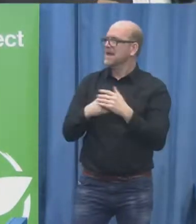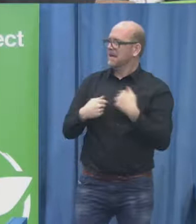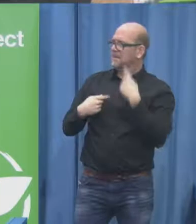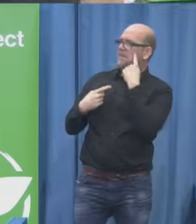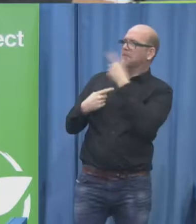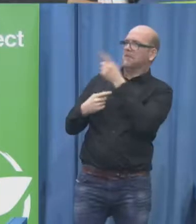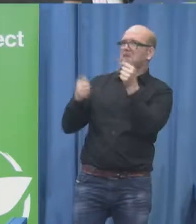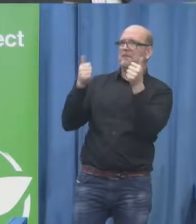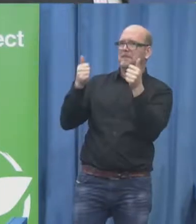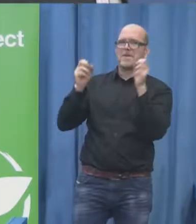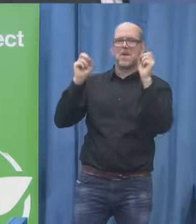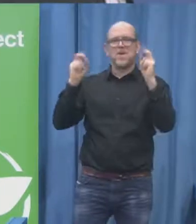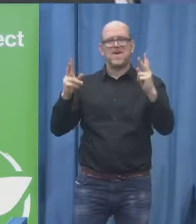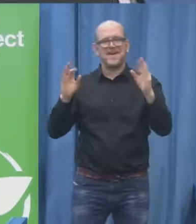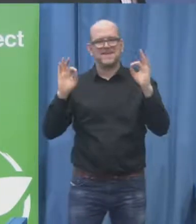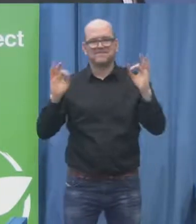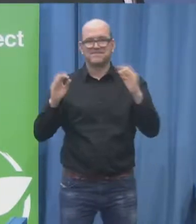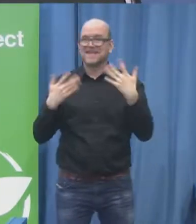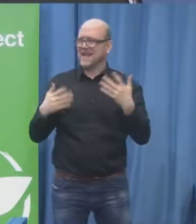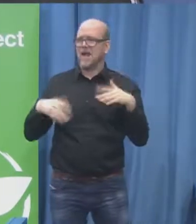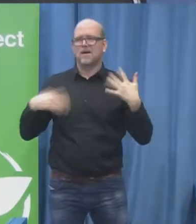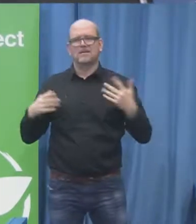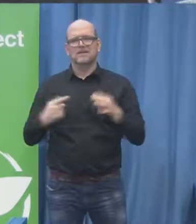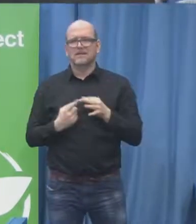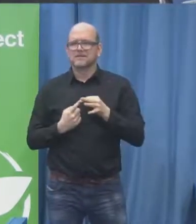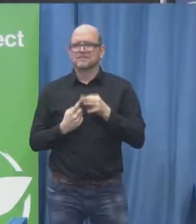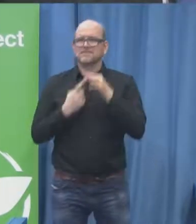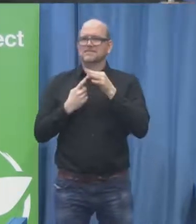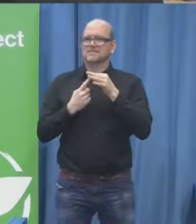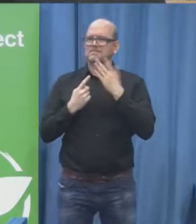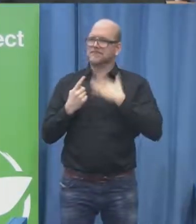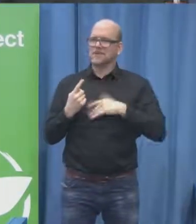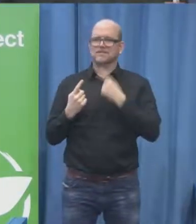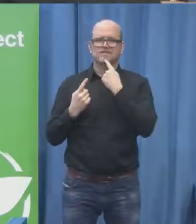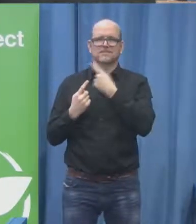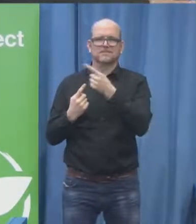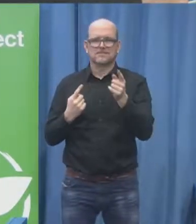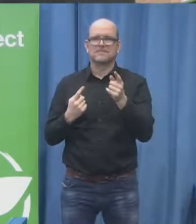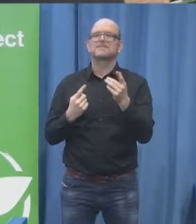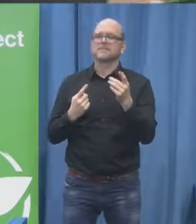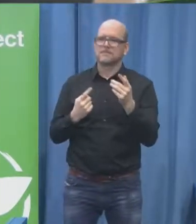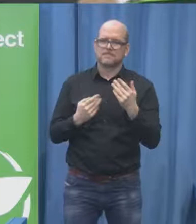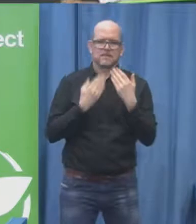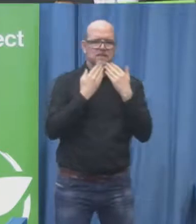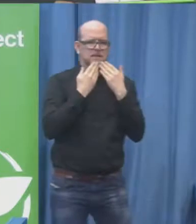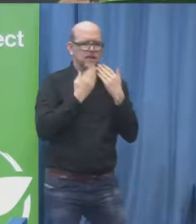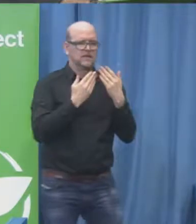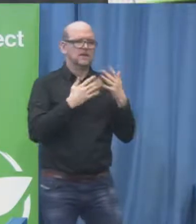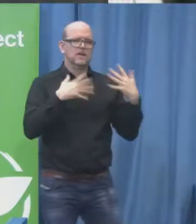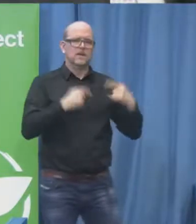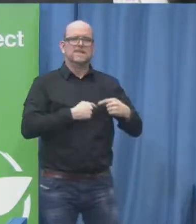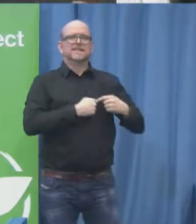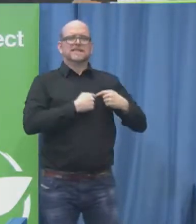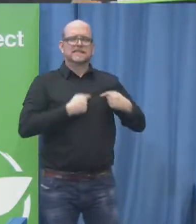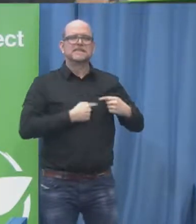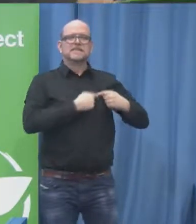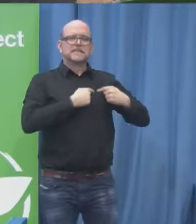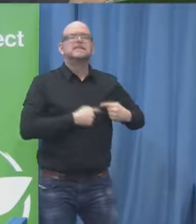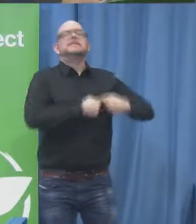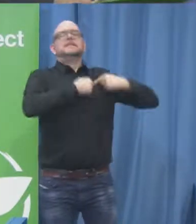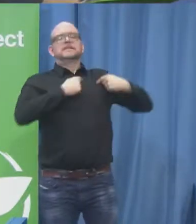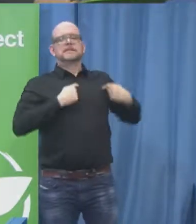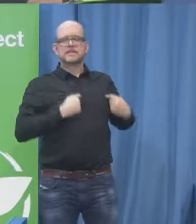especially, I do want to say a very warm and intensive thank